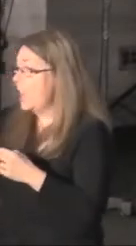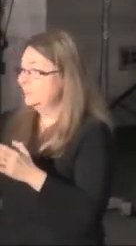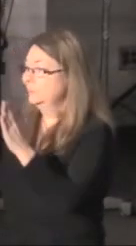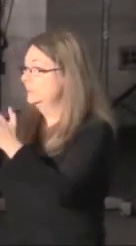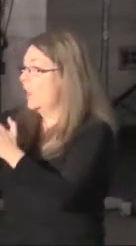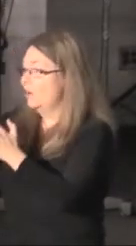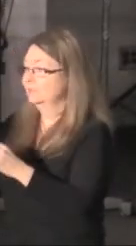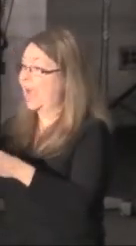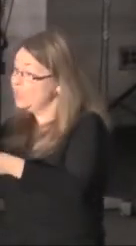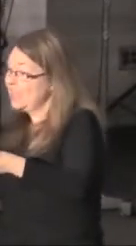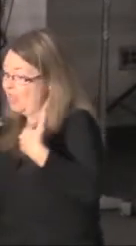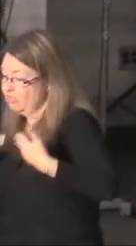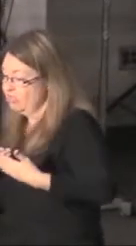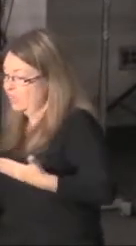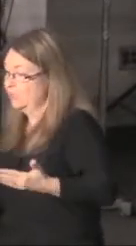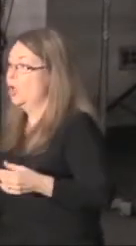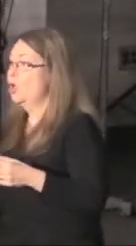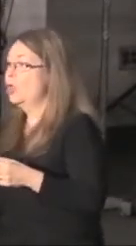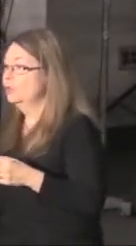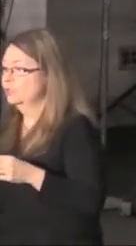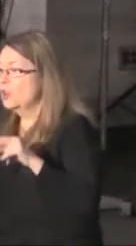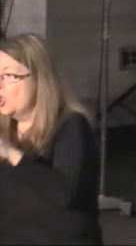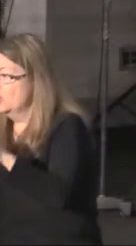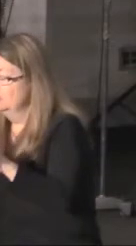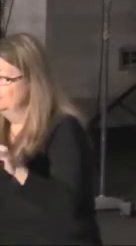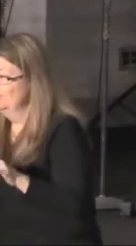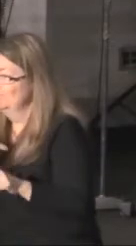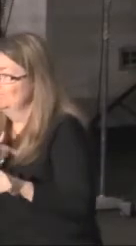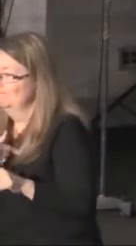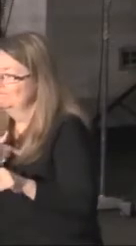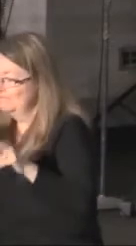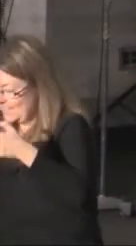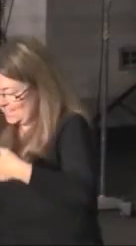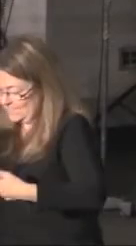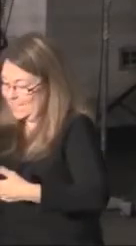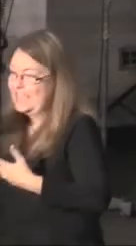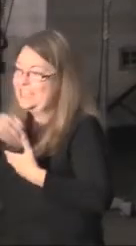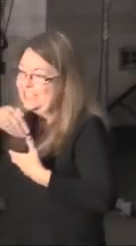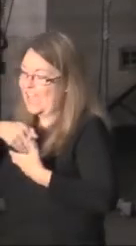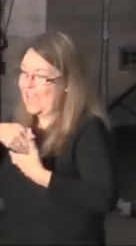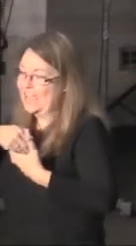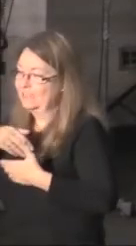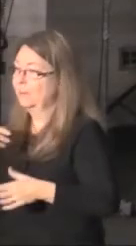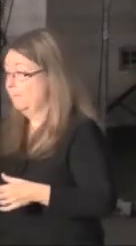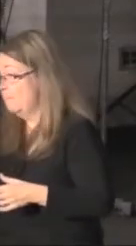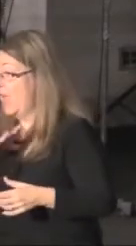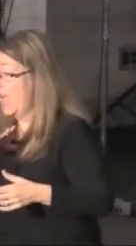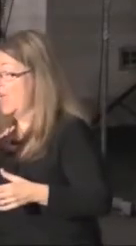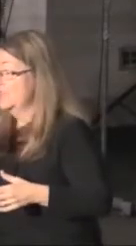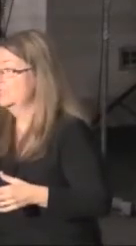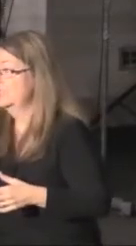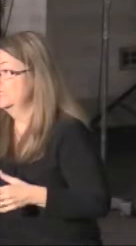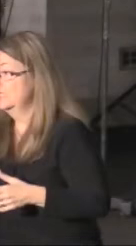the outward things. Look at what I look at." God says, "For the Lord sees not as man sees. Man looks on the outward appearance, but the Lord looks